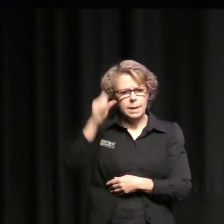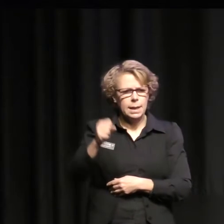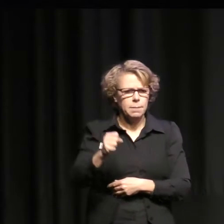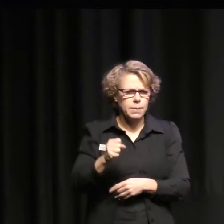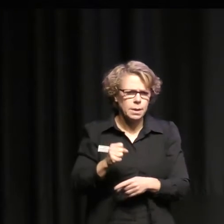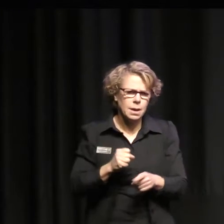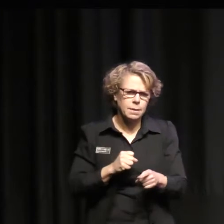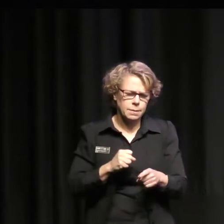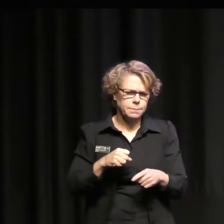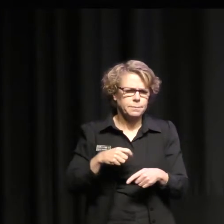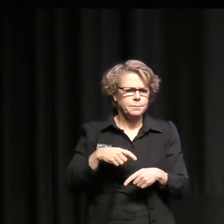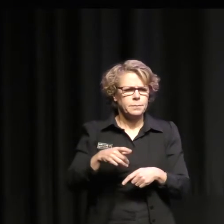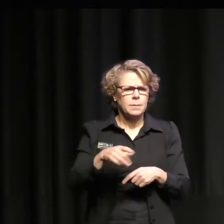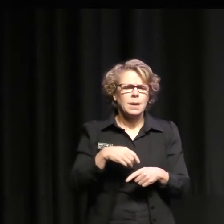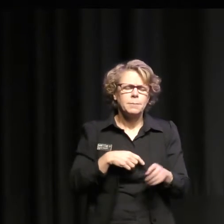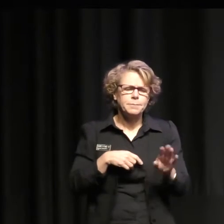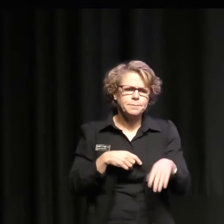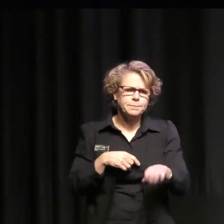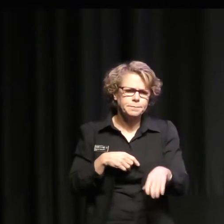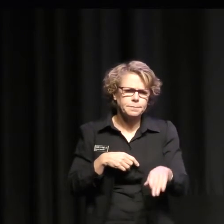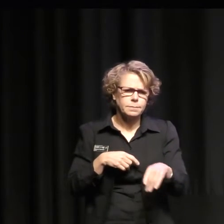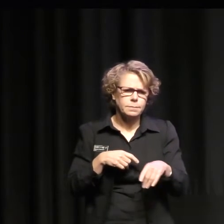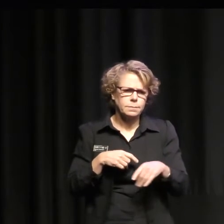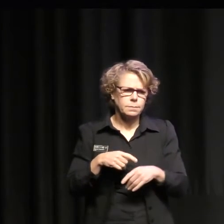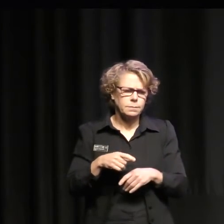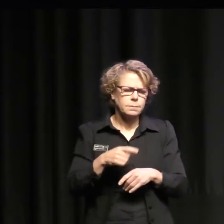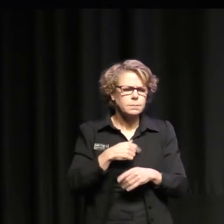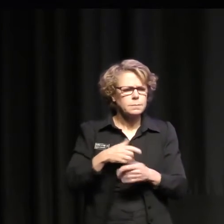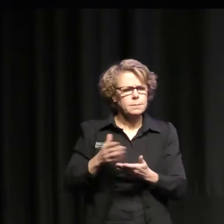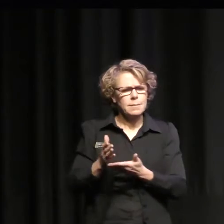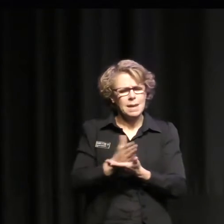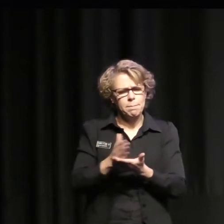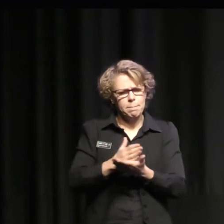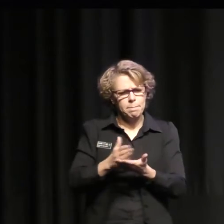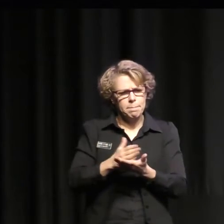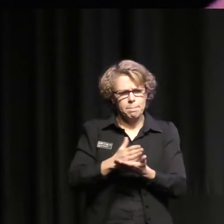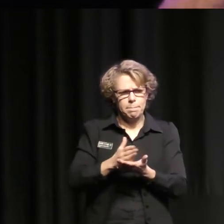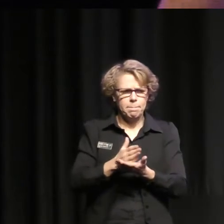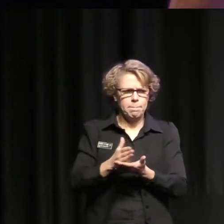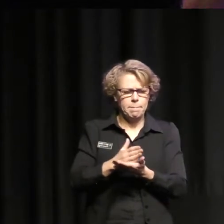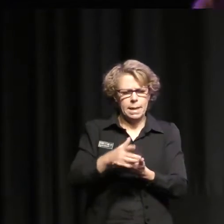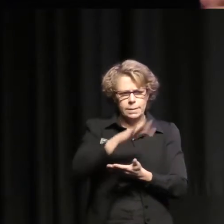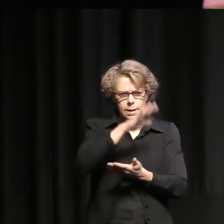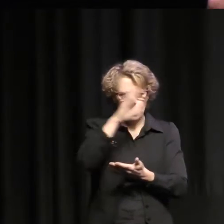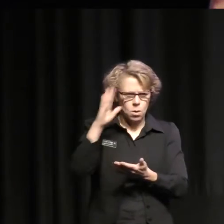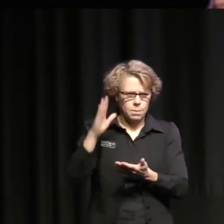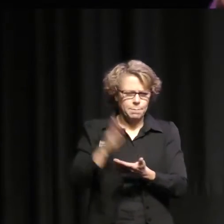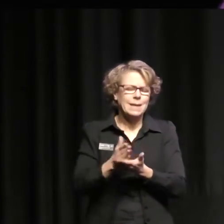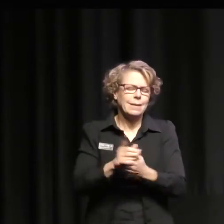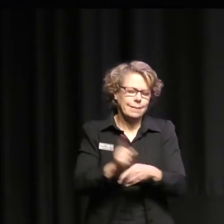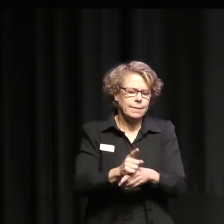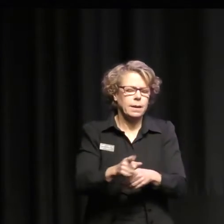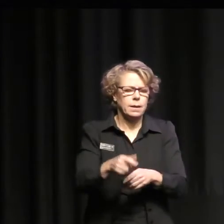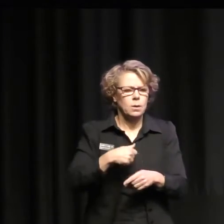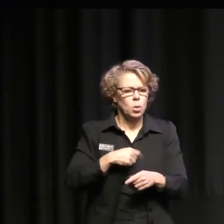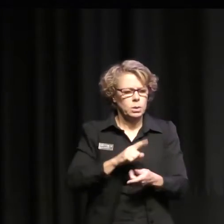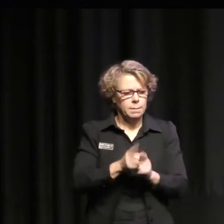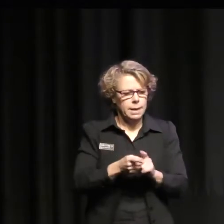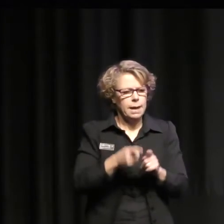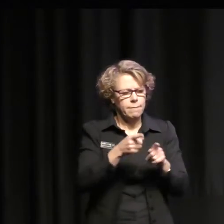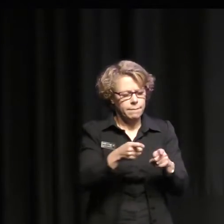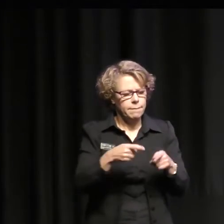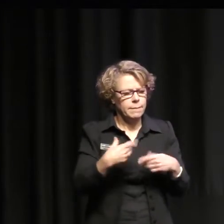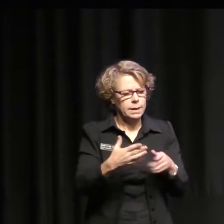denizen, in the ideas of the Middle Ages, was someone who went into a town and was given a